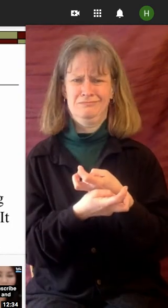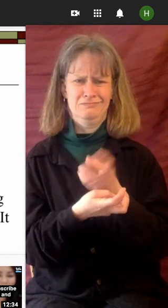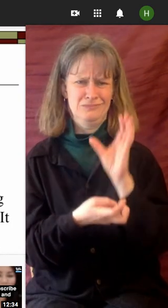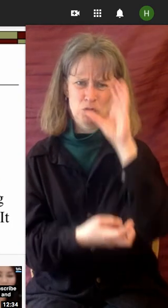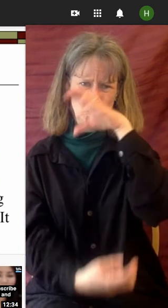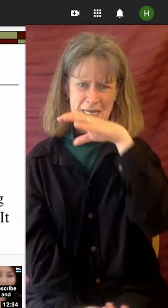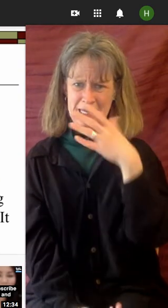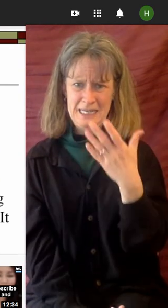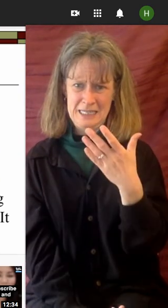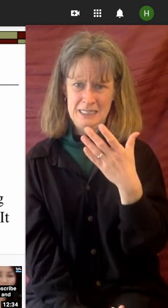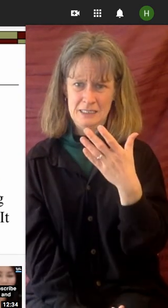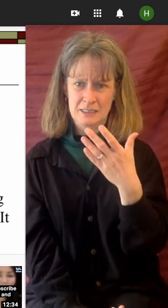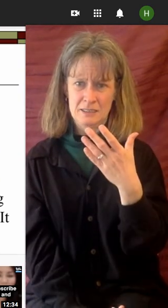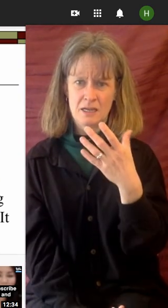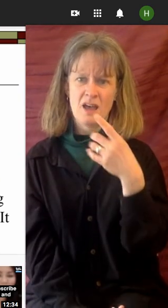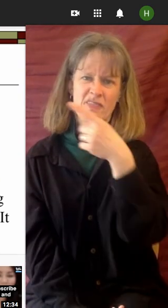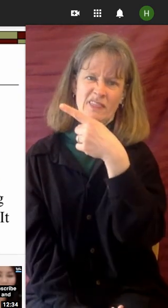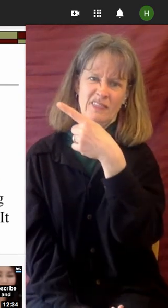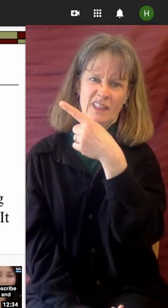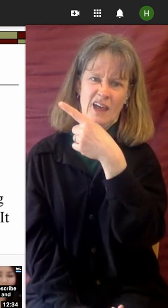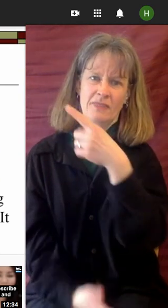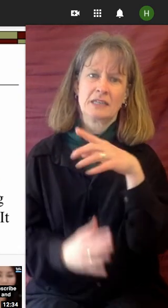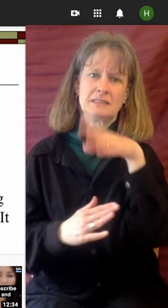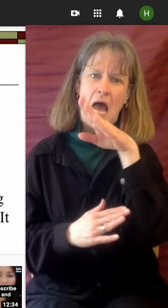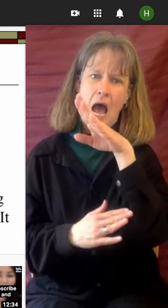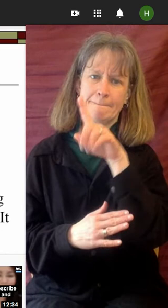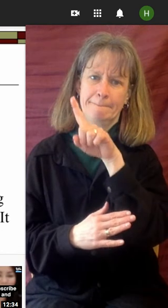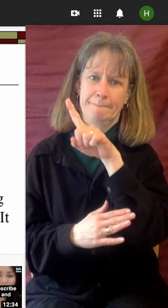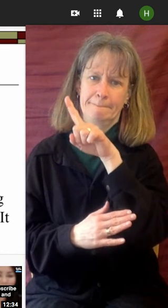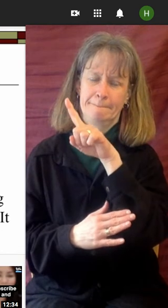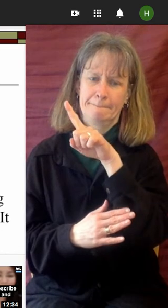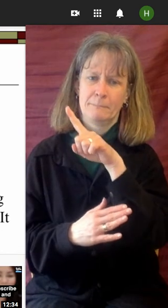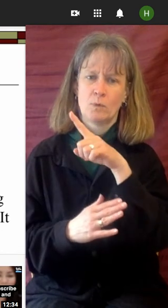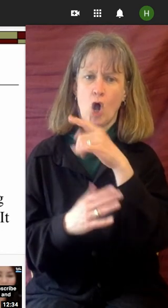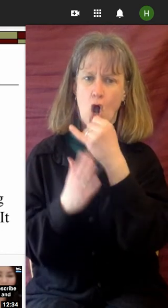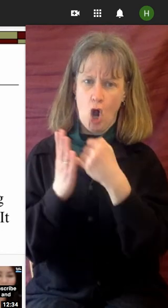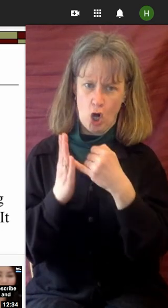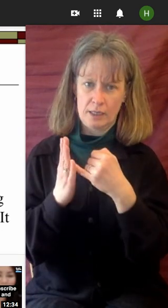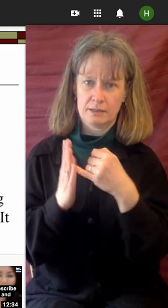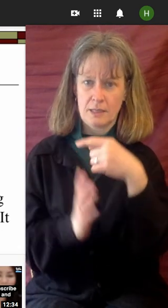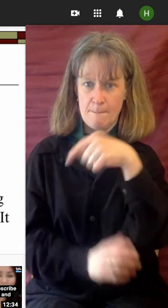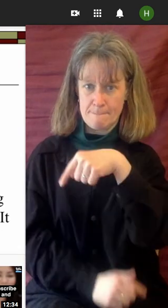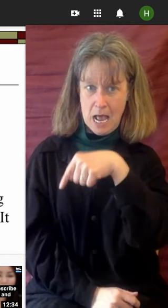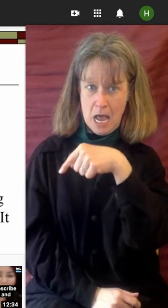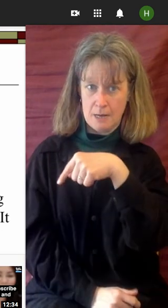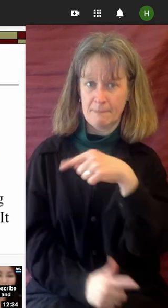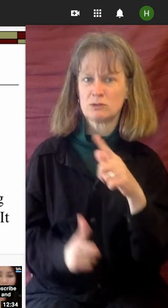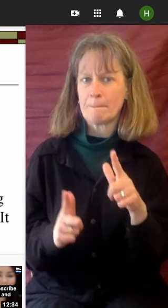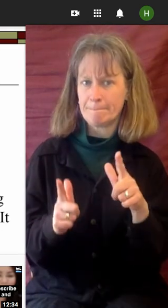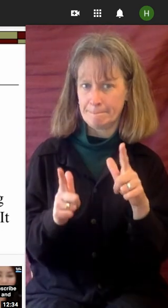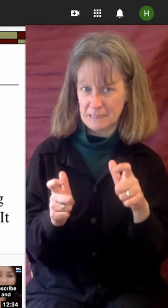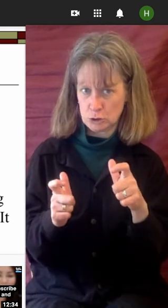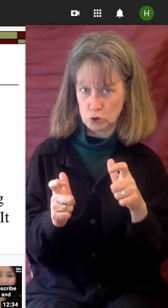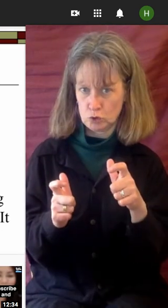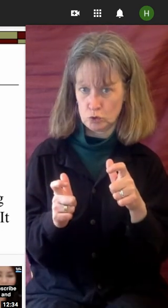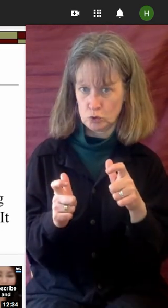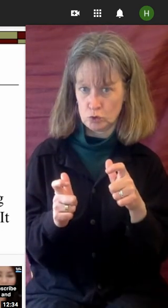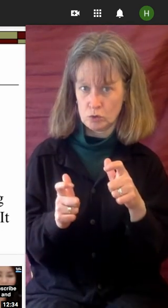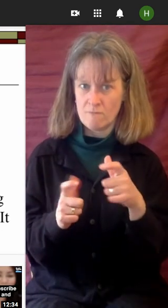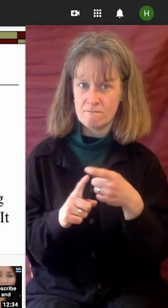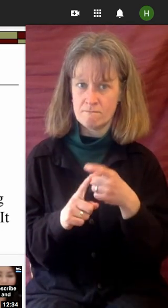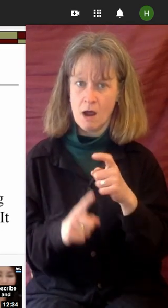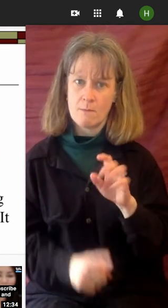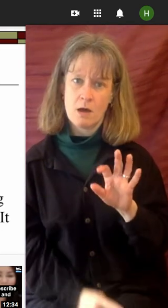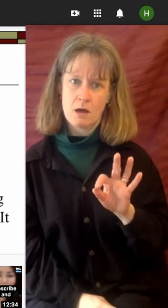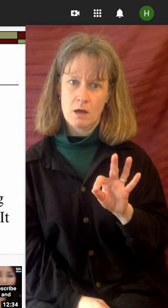this is just an artist's drawing, but this is a real picture of a fossil,